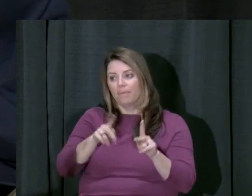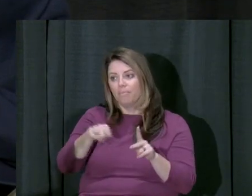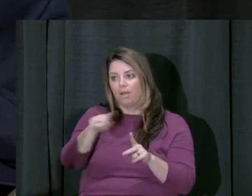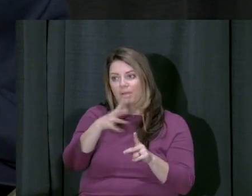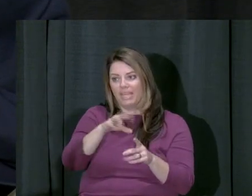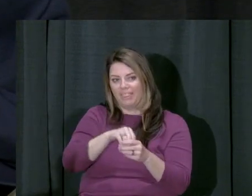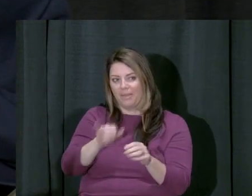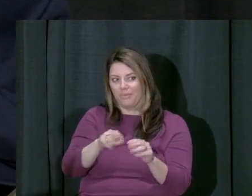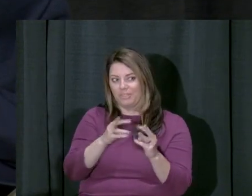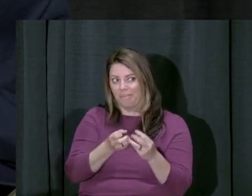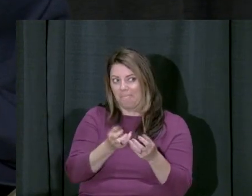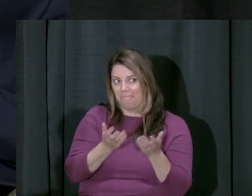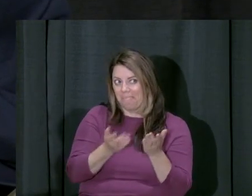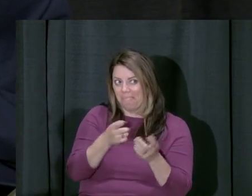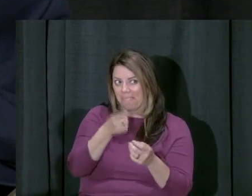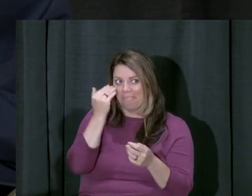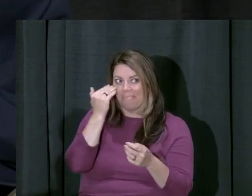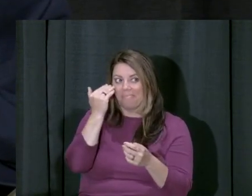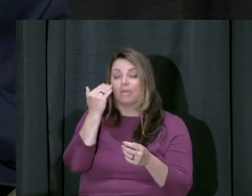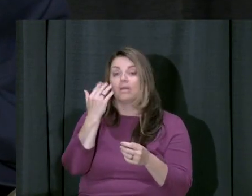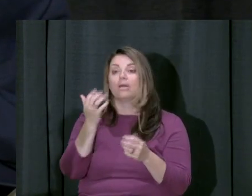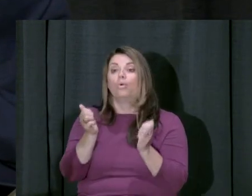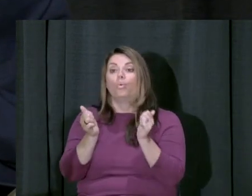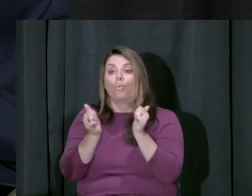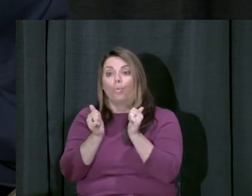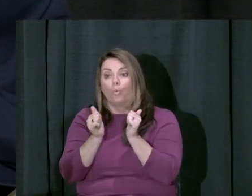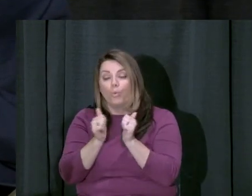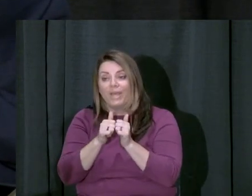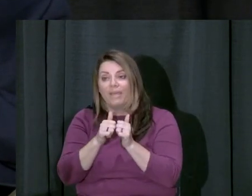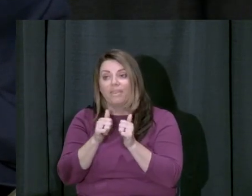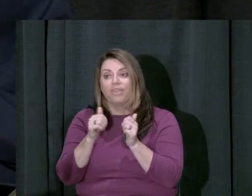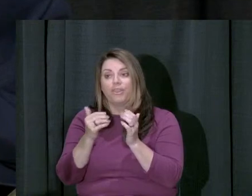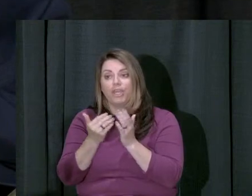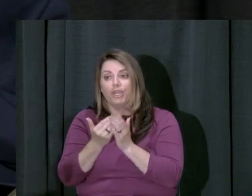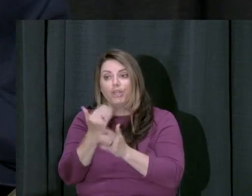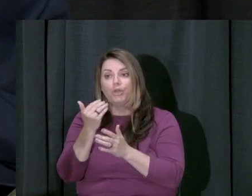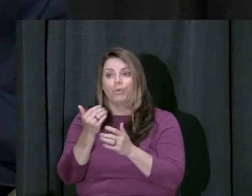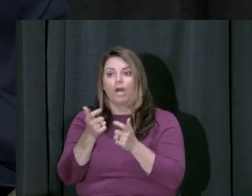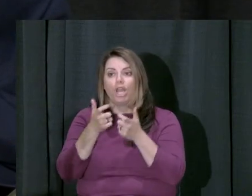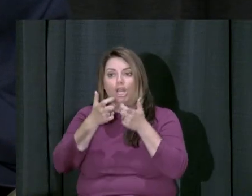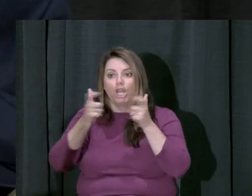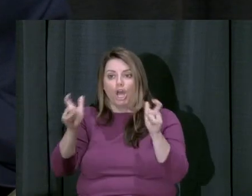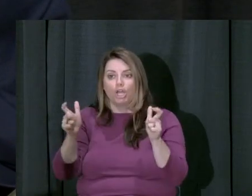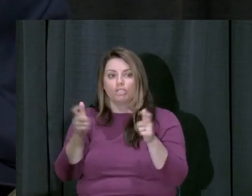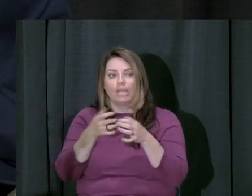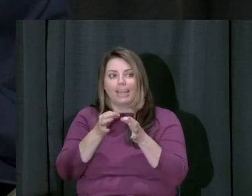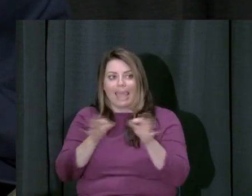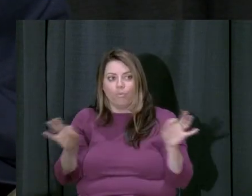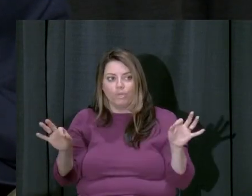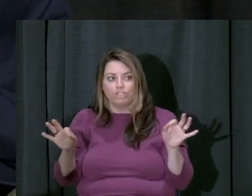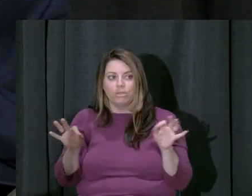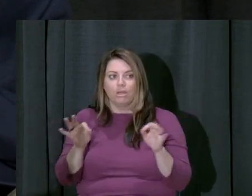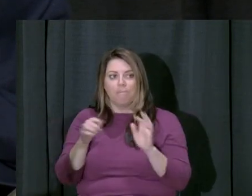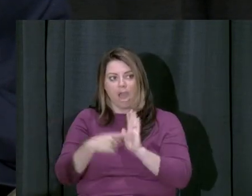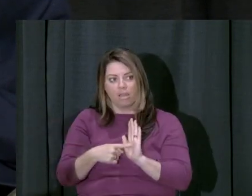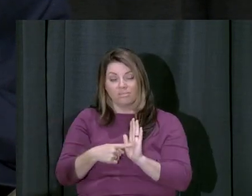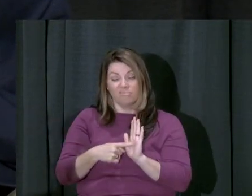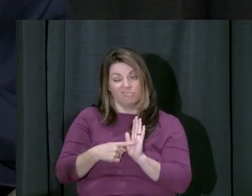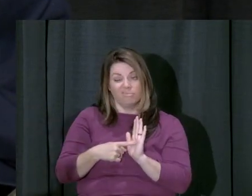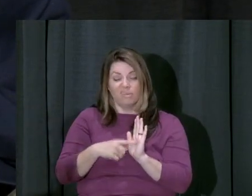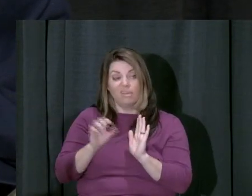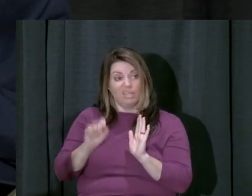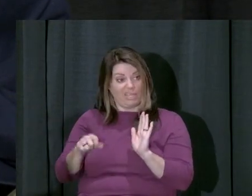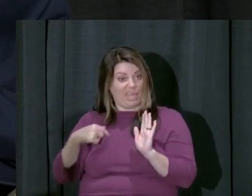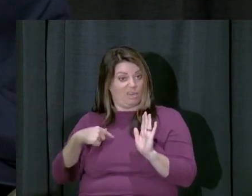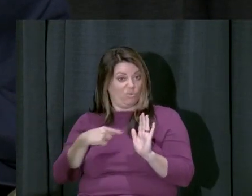workshop, is with the new large language models and things like this, can we have it so